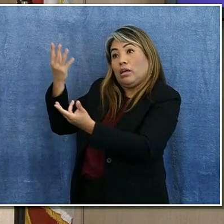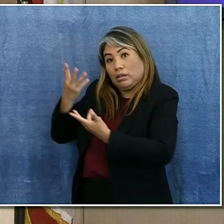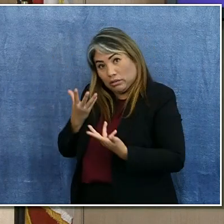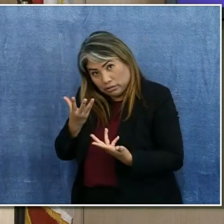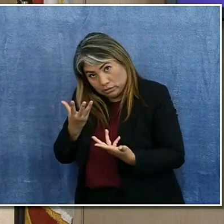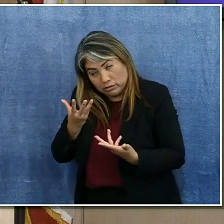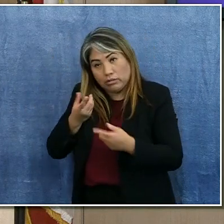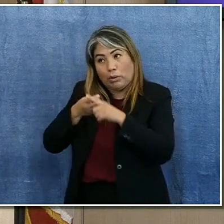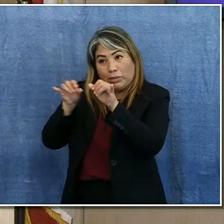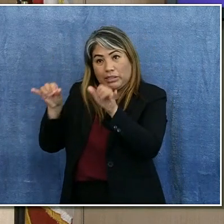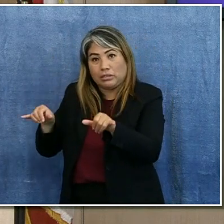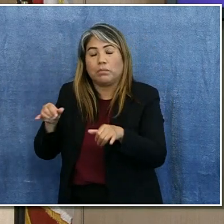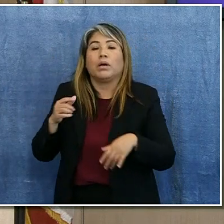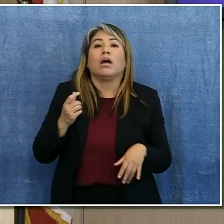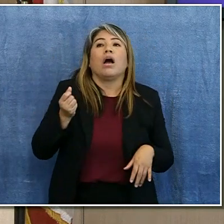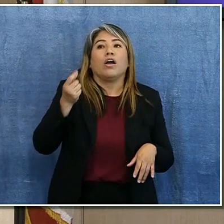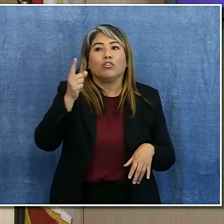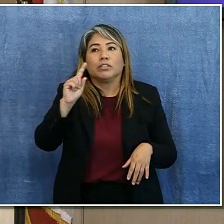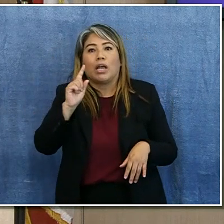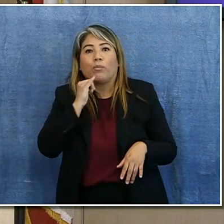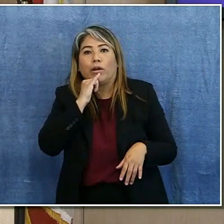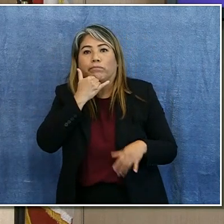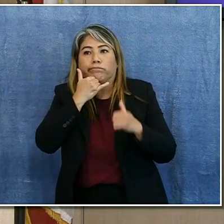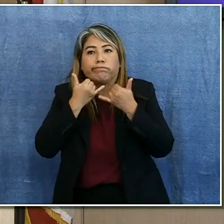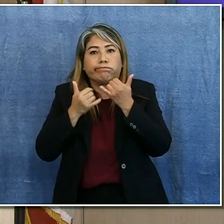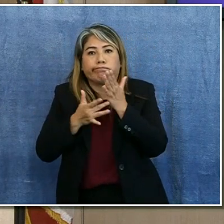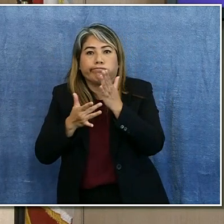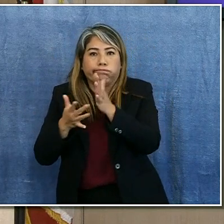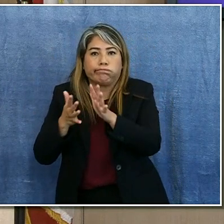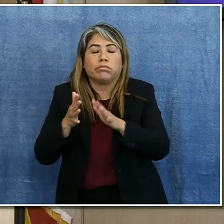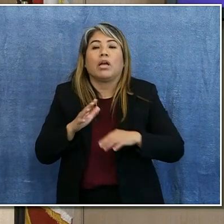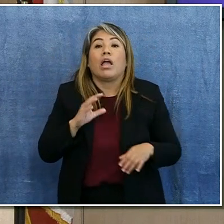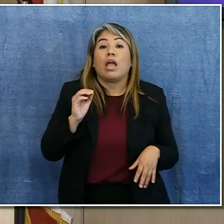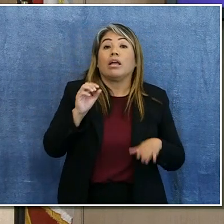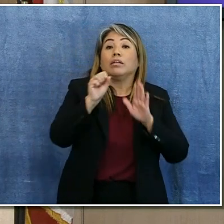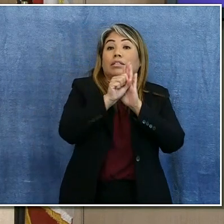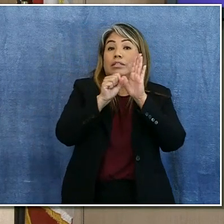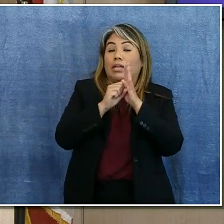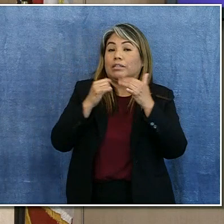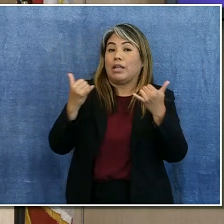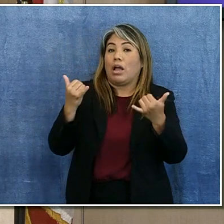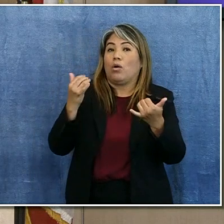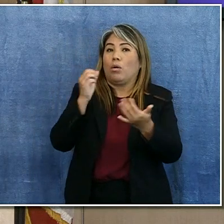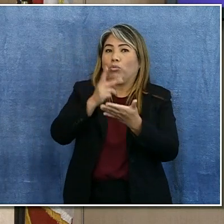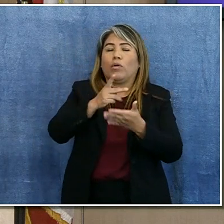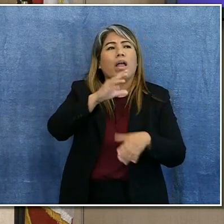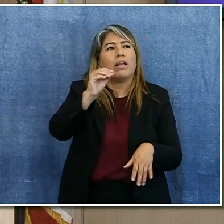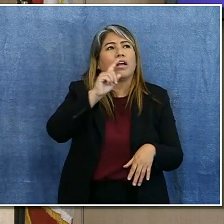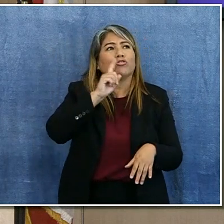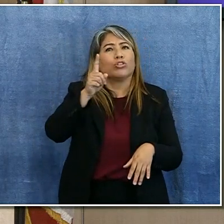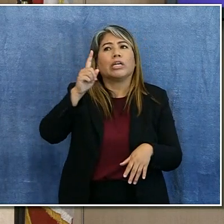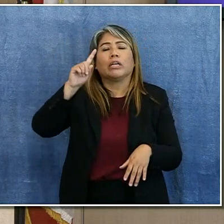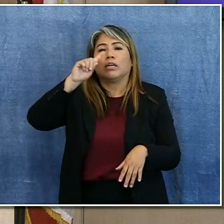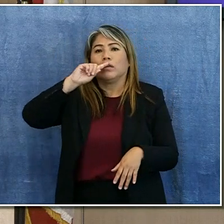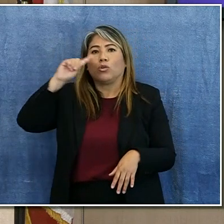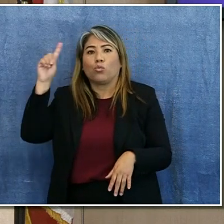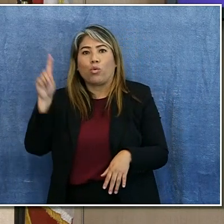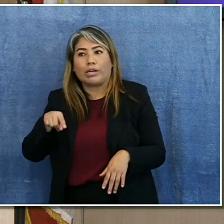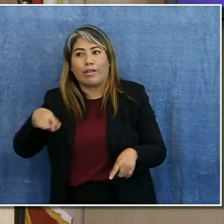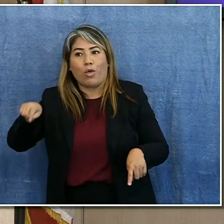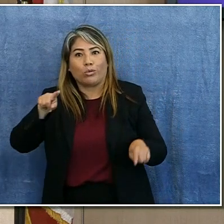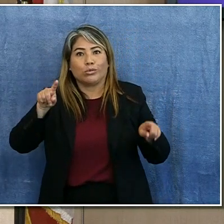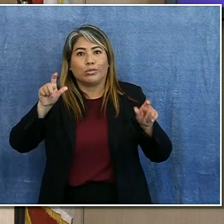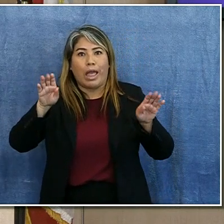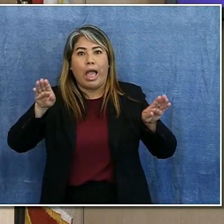information, understand where the glitch is, and the state has now authorized and actually directed those laboratories